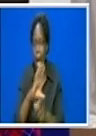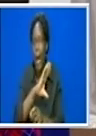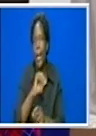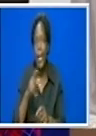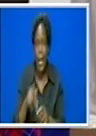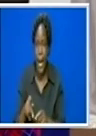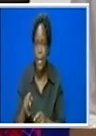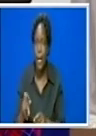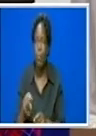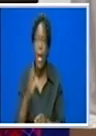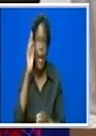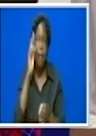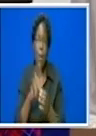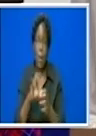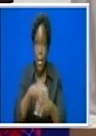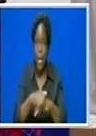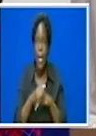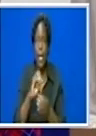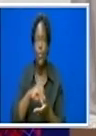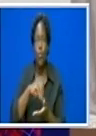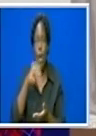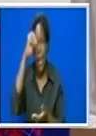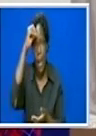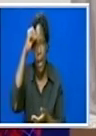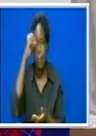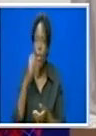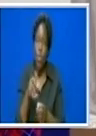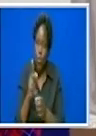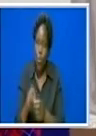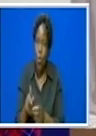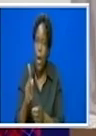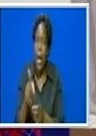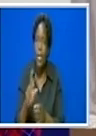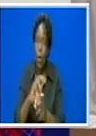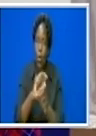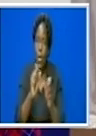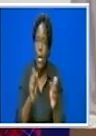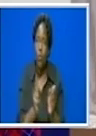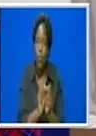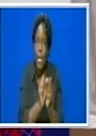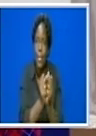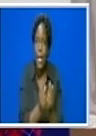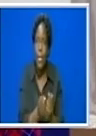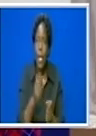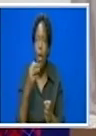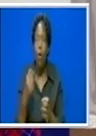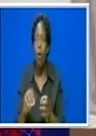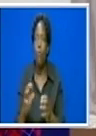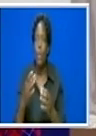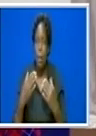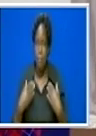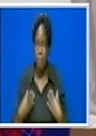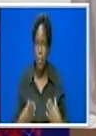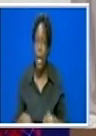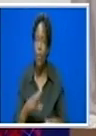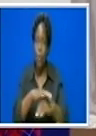frame. Remember, in English we learn, you cut the coat according to the size of the house. You learned that from your